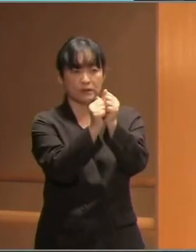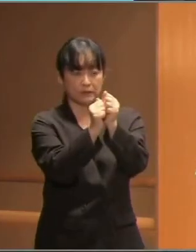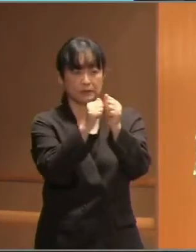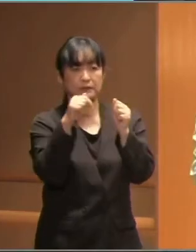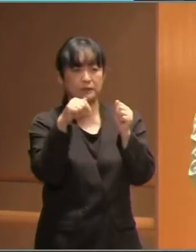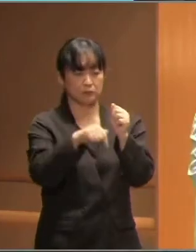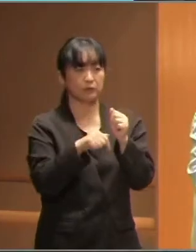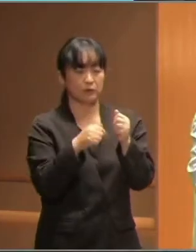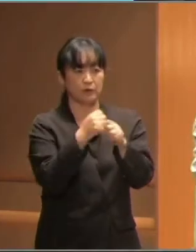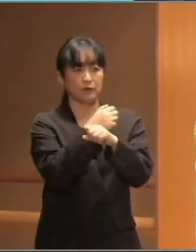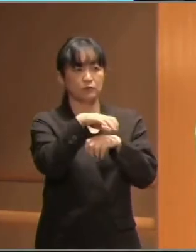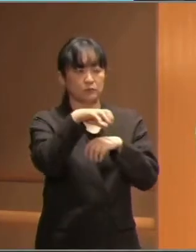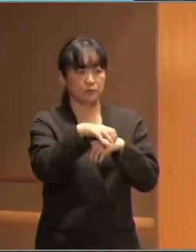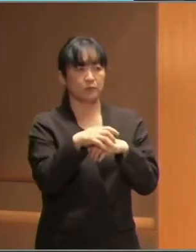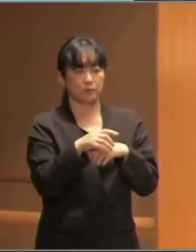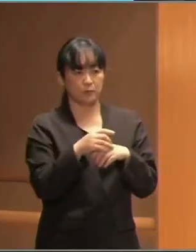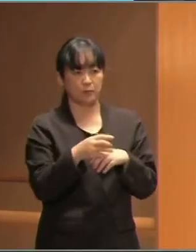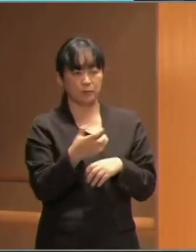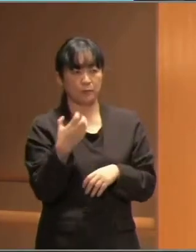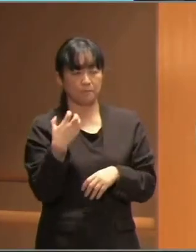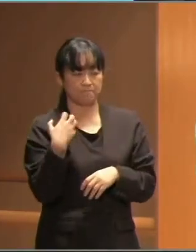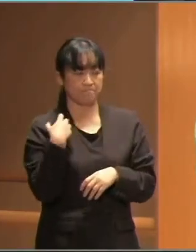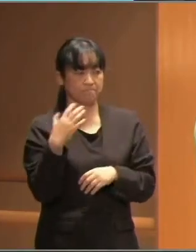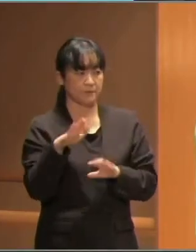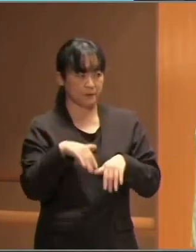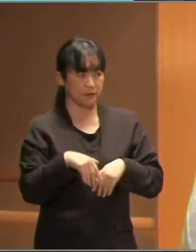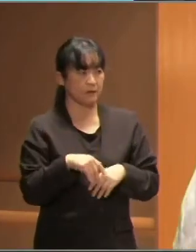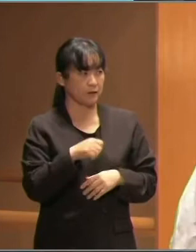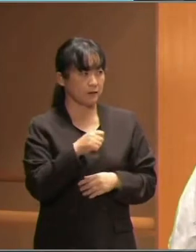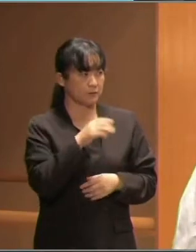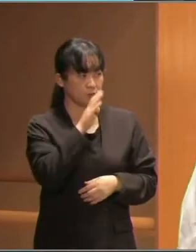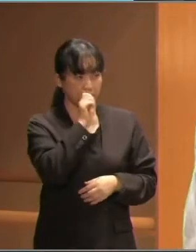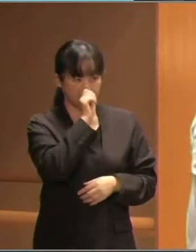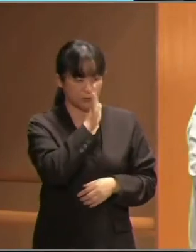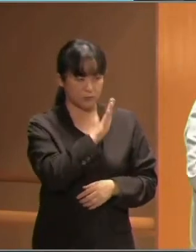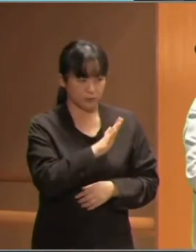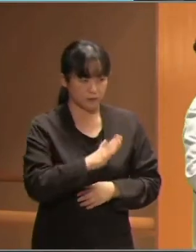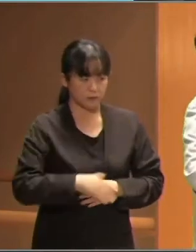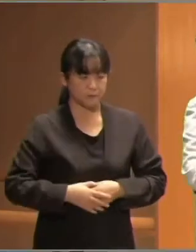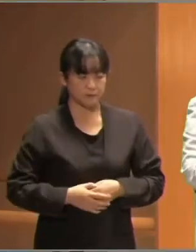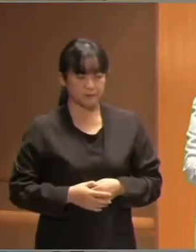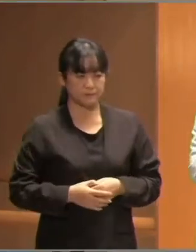Polymer Science. Now, Professor Usuki, the floor is yours.